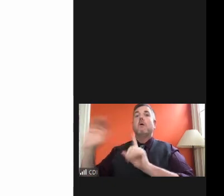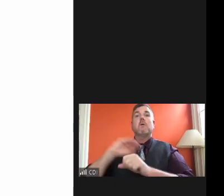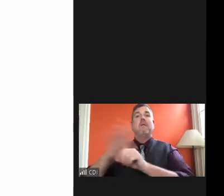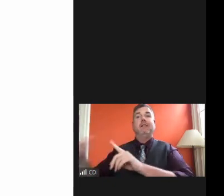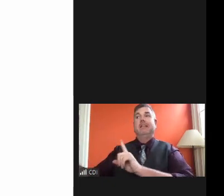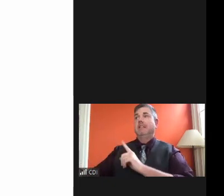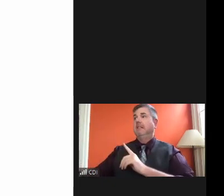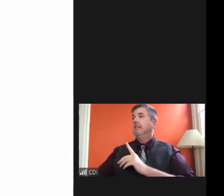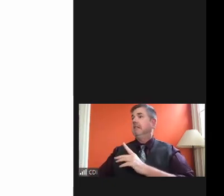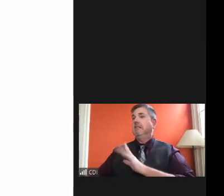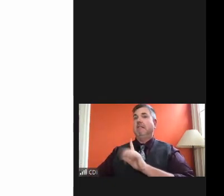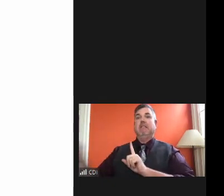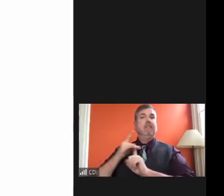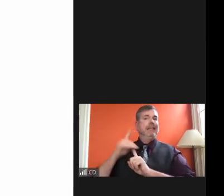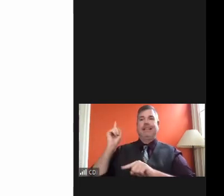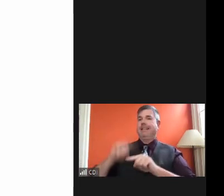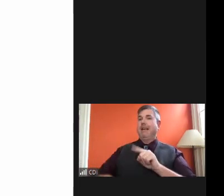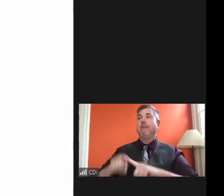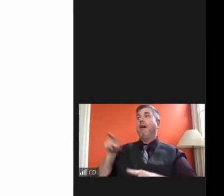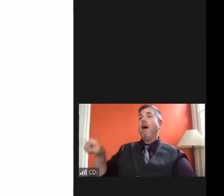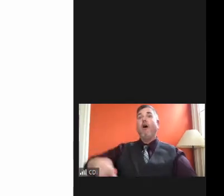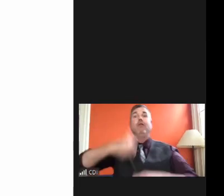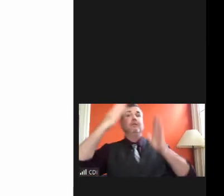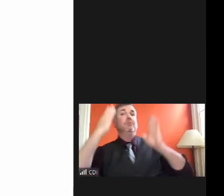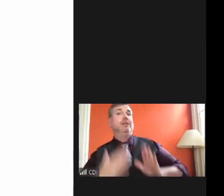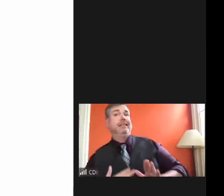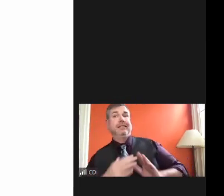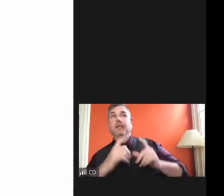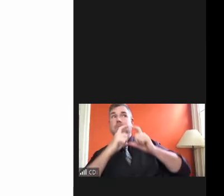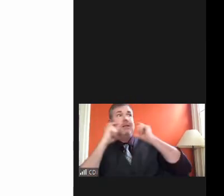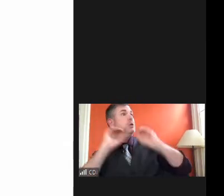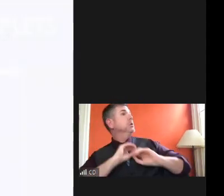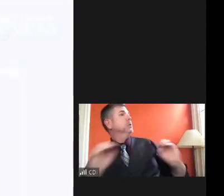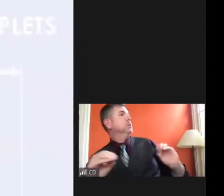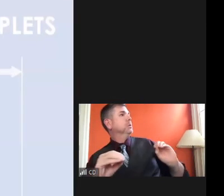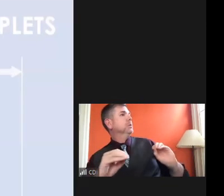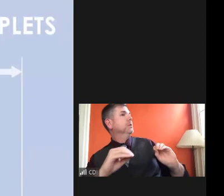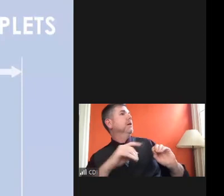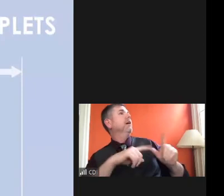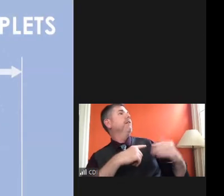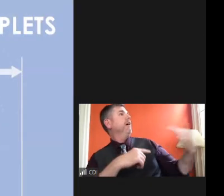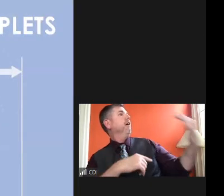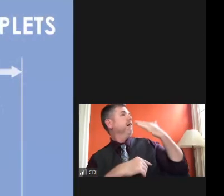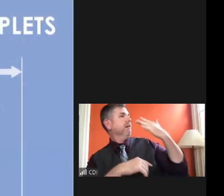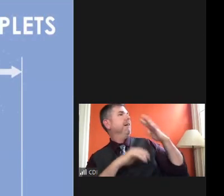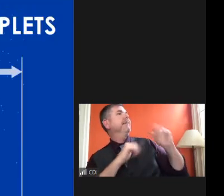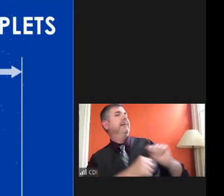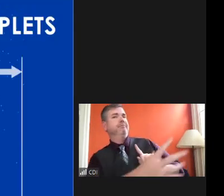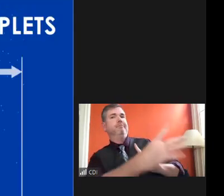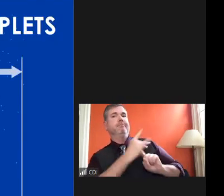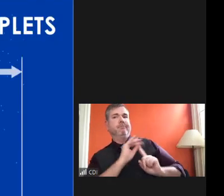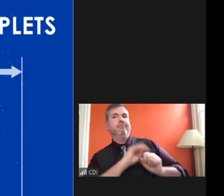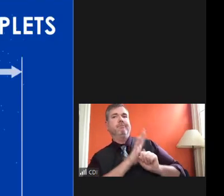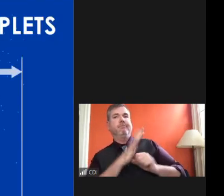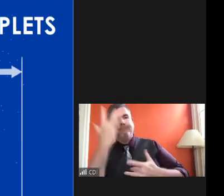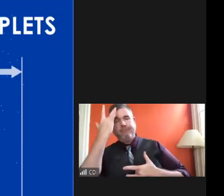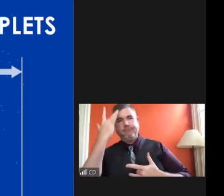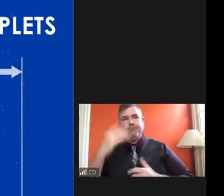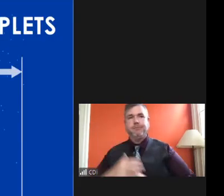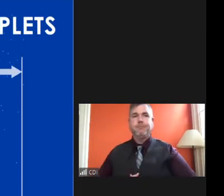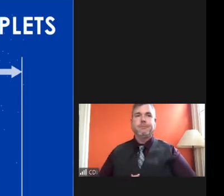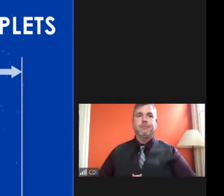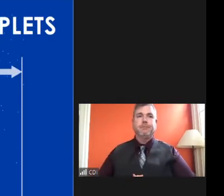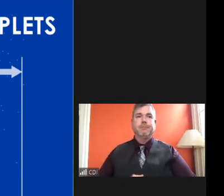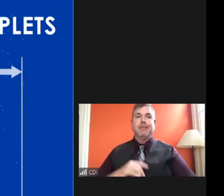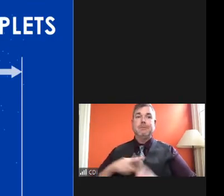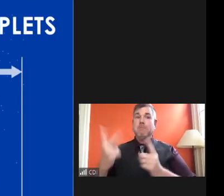who's wearing a mask and facing them is even further protected. So and here's another way. This is so important. I thought I